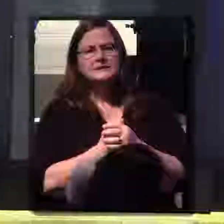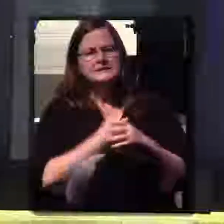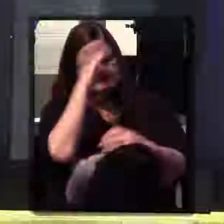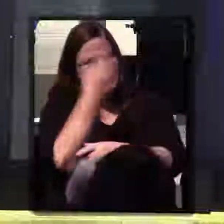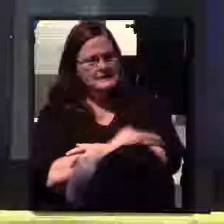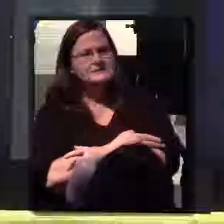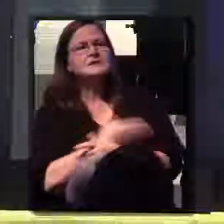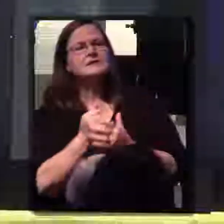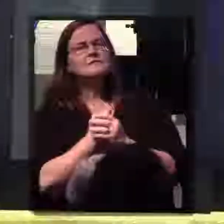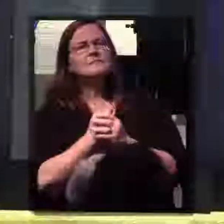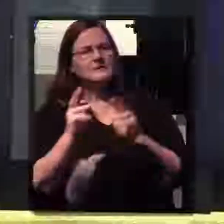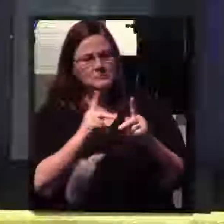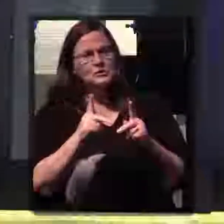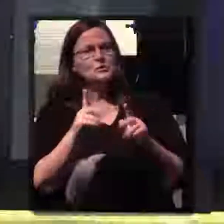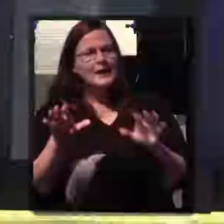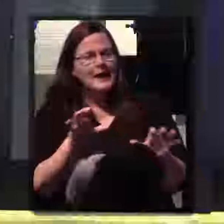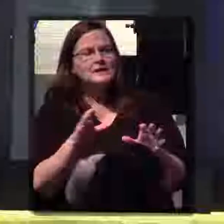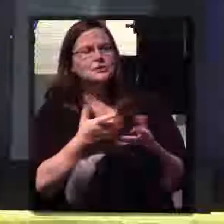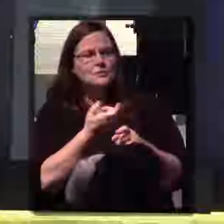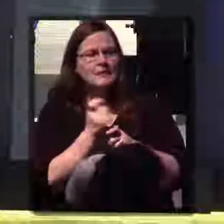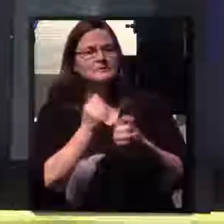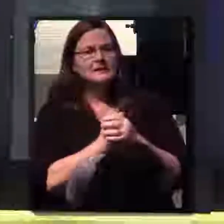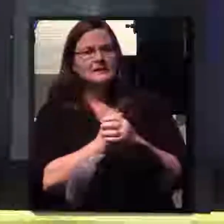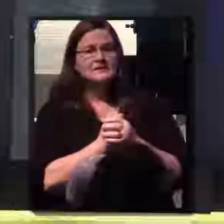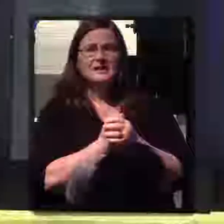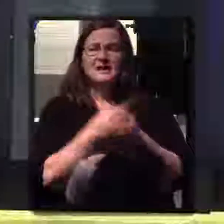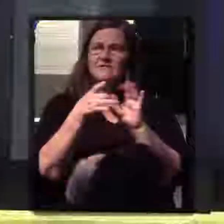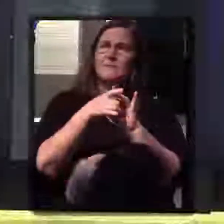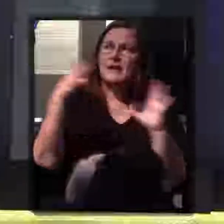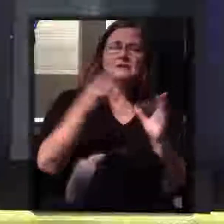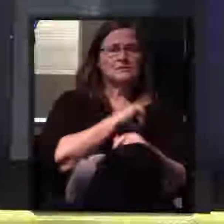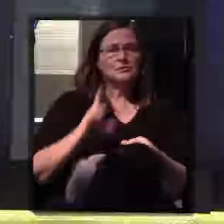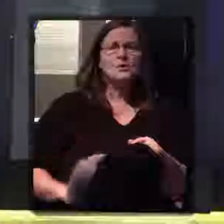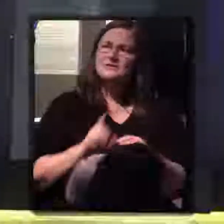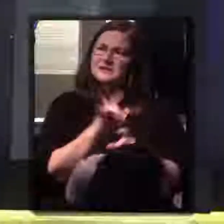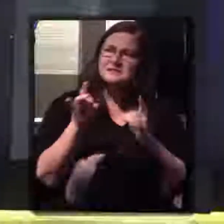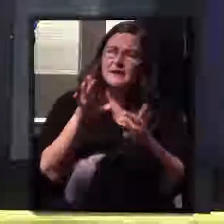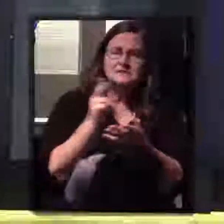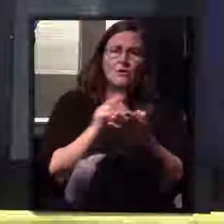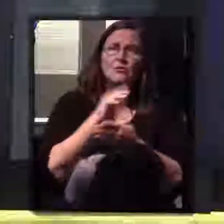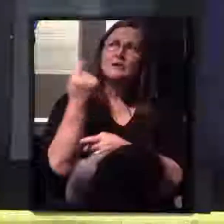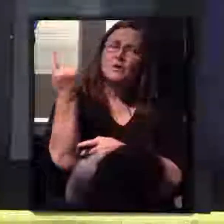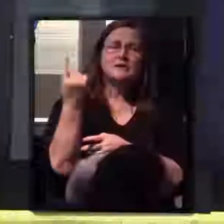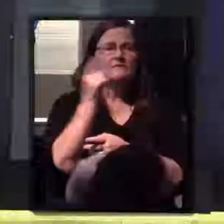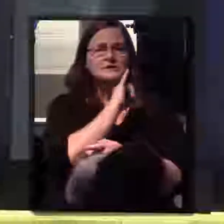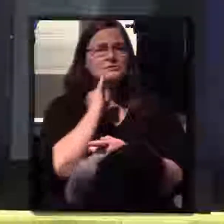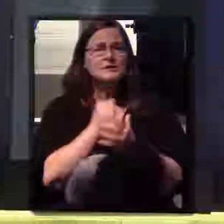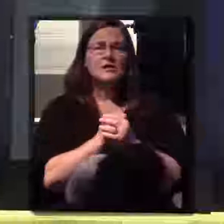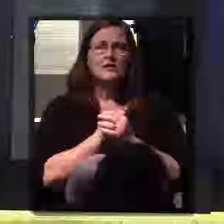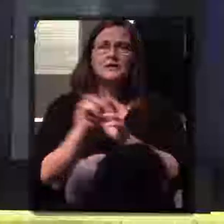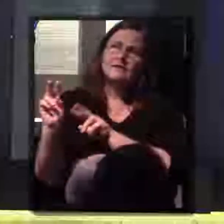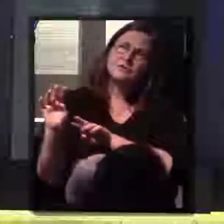evildoers, sons who act corruptly. They have abandoned the Lord. They have despised the Holy One